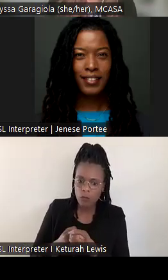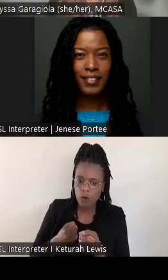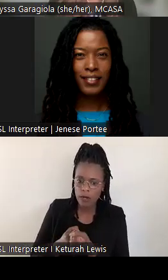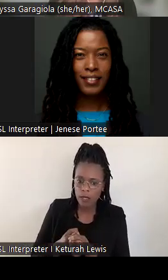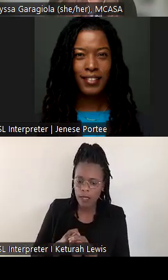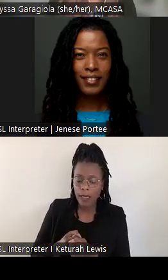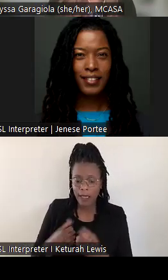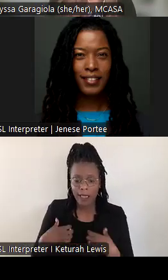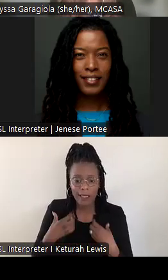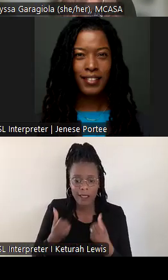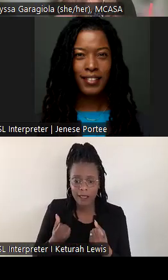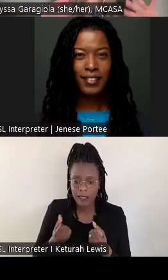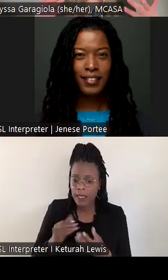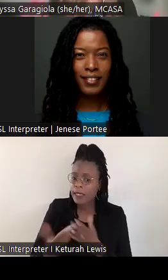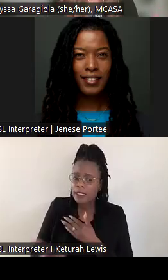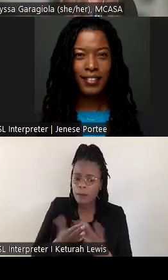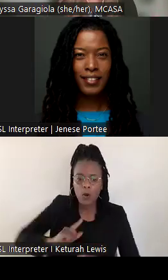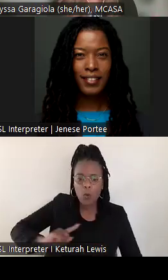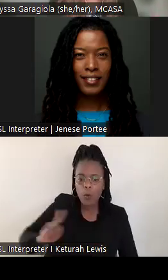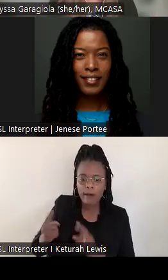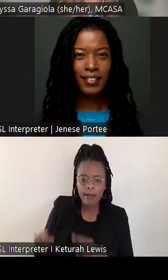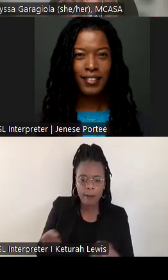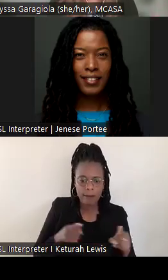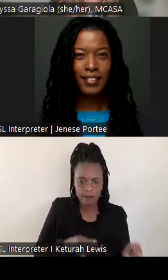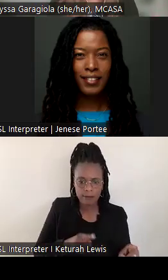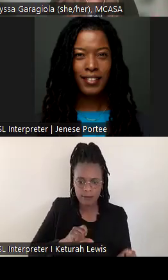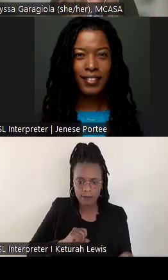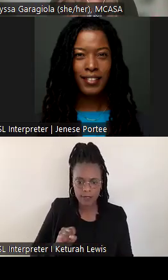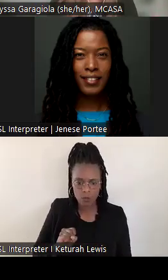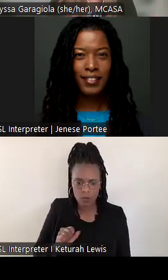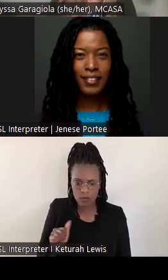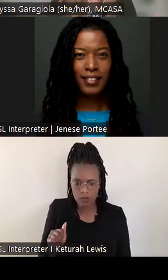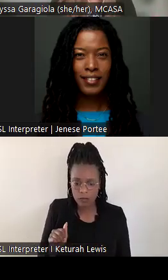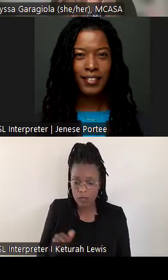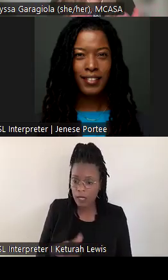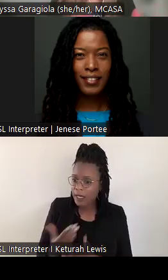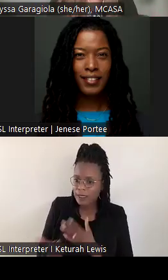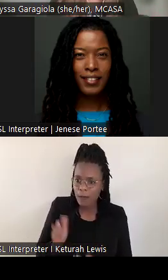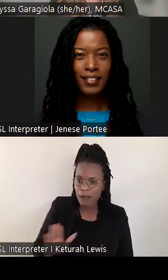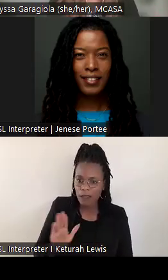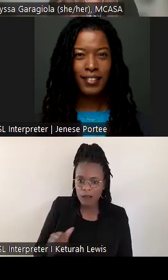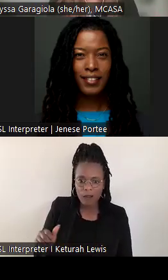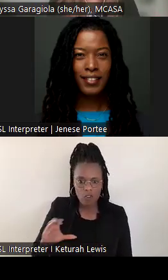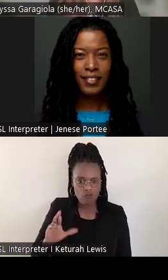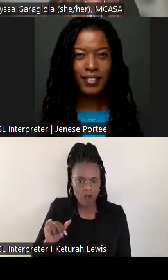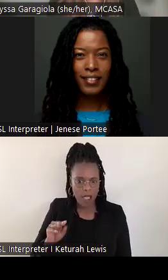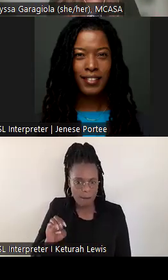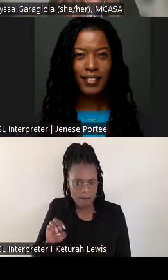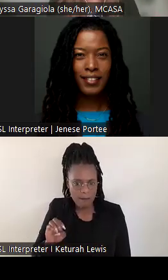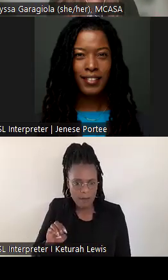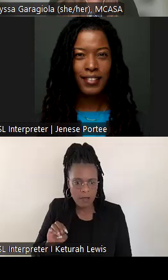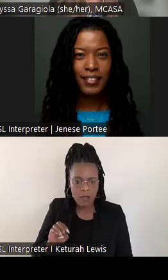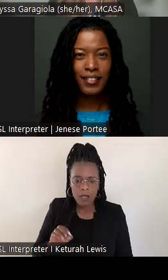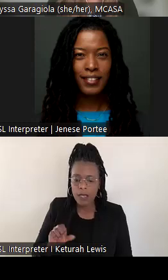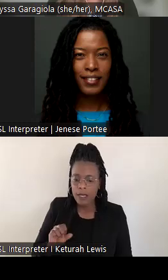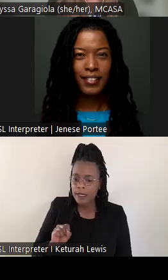where the sexual violence occurred. So again, this is regardless of the crime that someone may have committed. Sexual violence and rape should never be